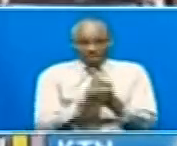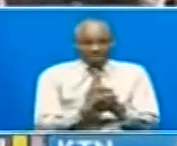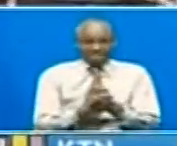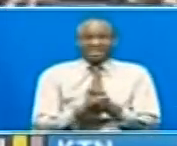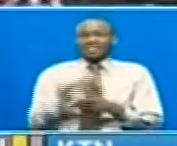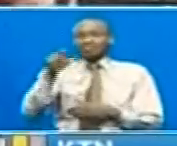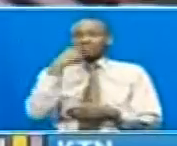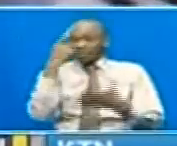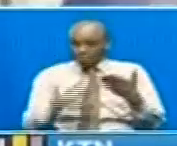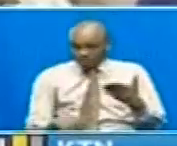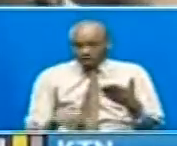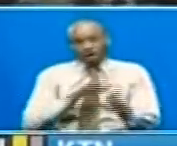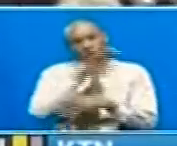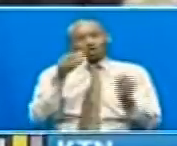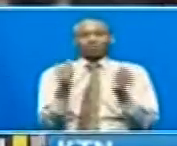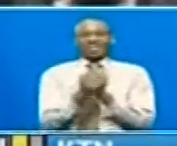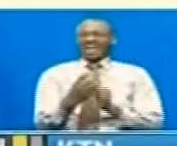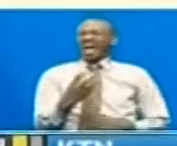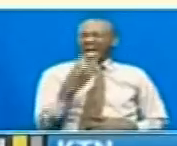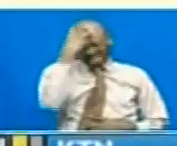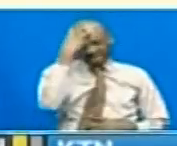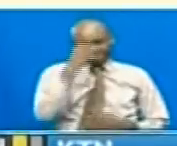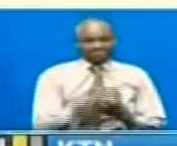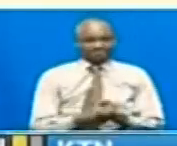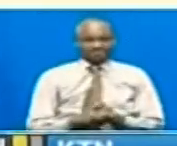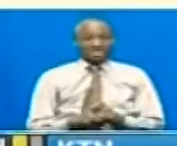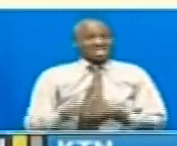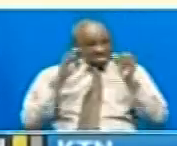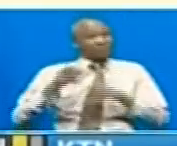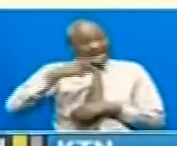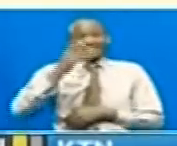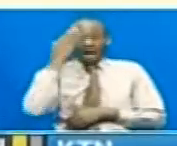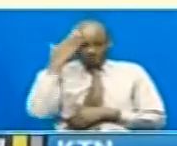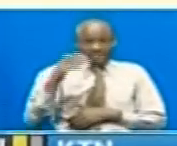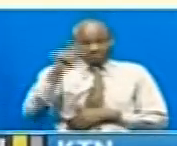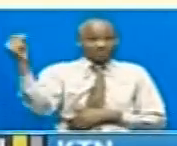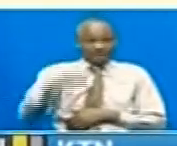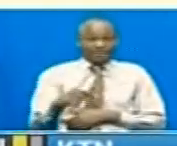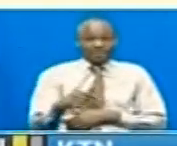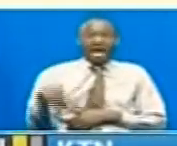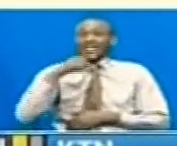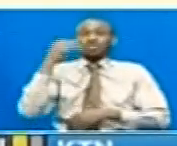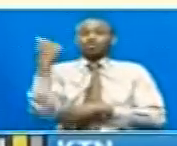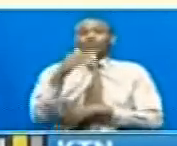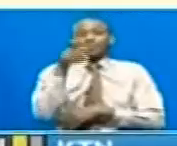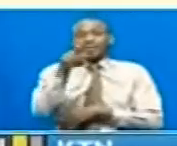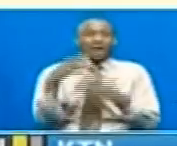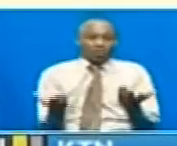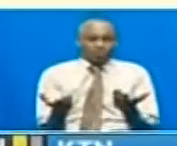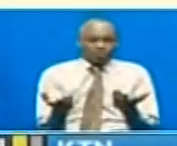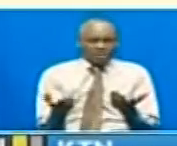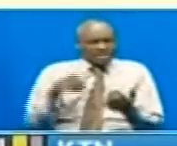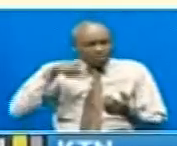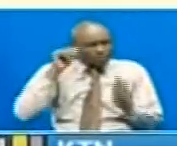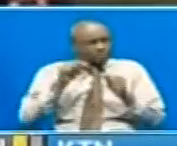sentiment was singular: anger. If we knew they were coming, what did we do to stop them? Were there